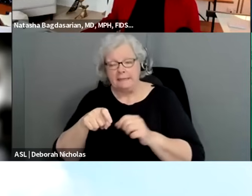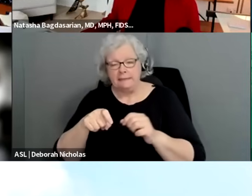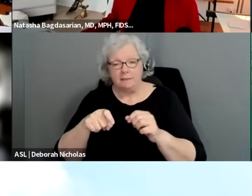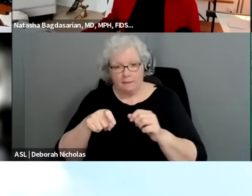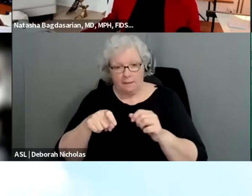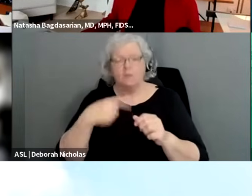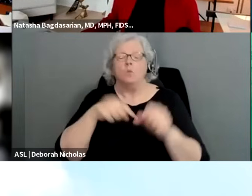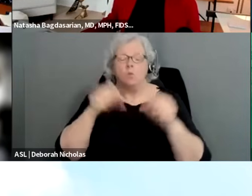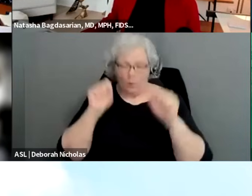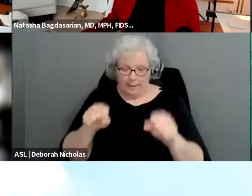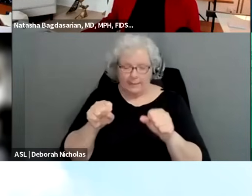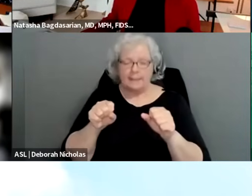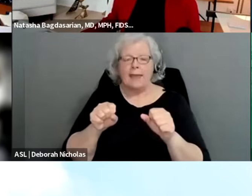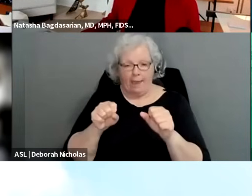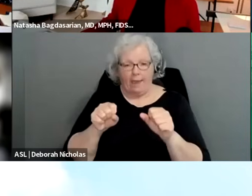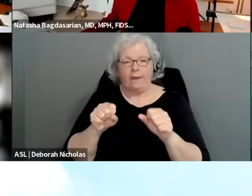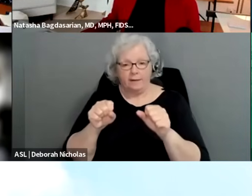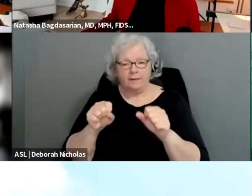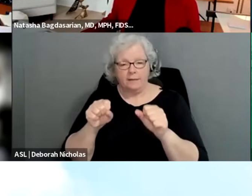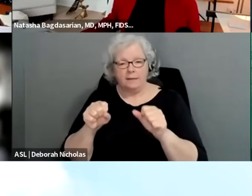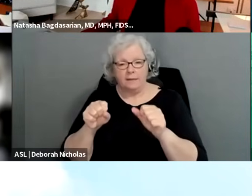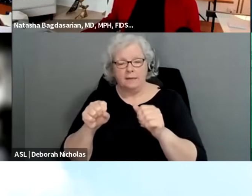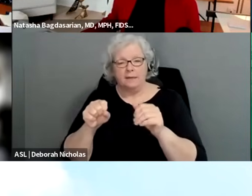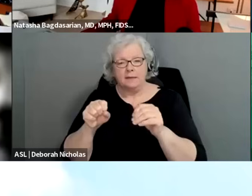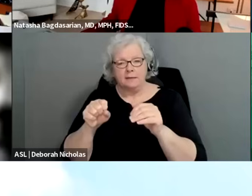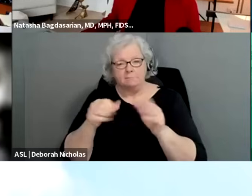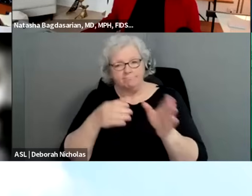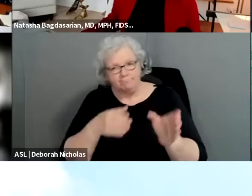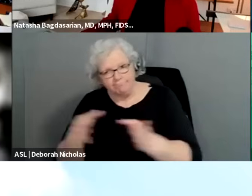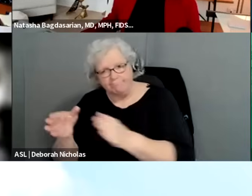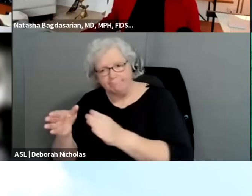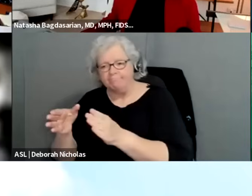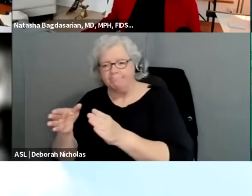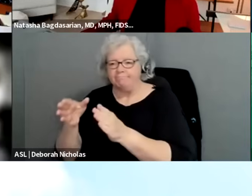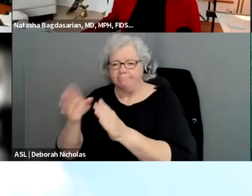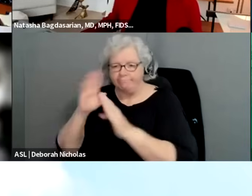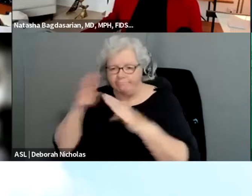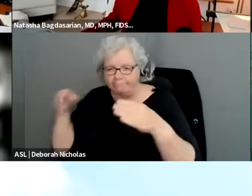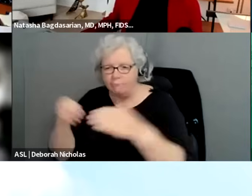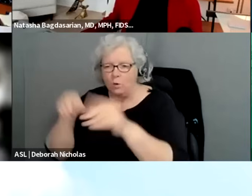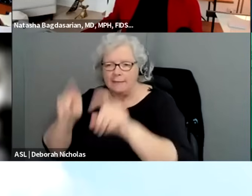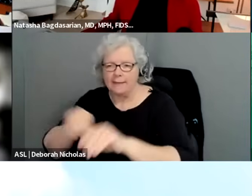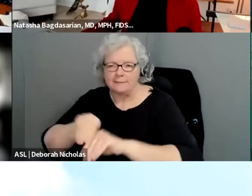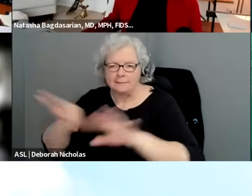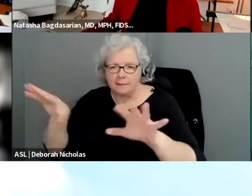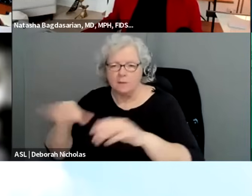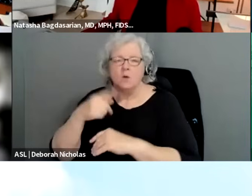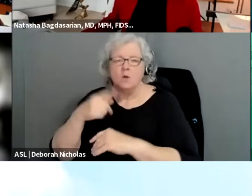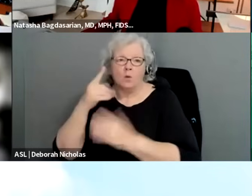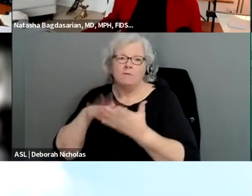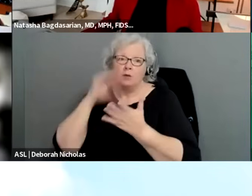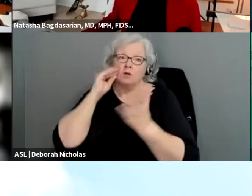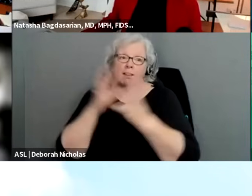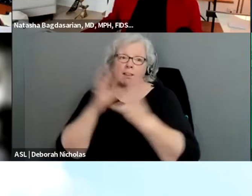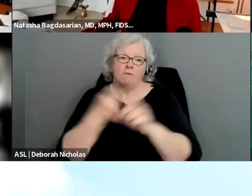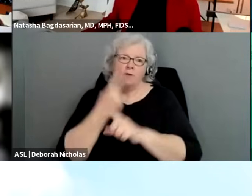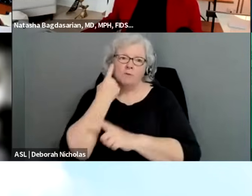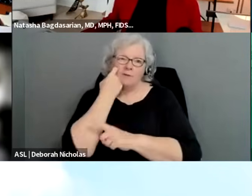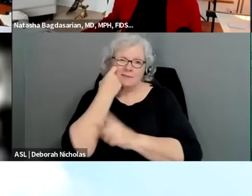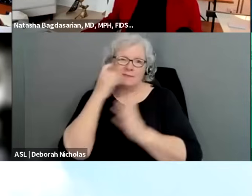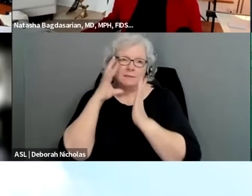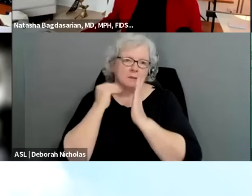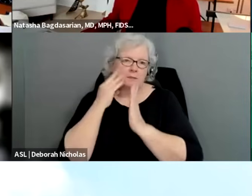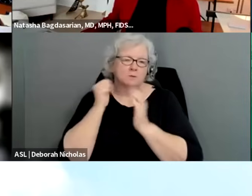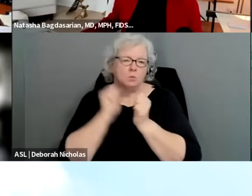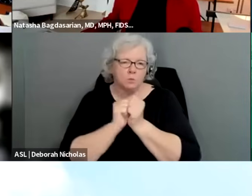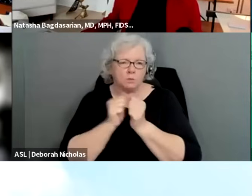I think, yes, we have learned a lot from recent experiences, and I think are aware of that. And I